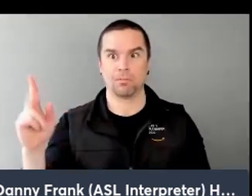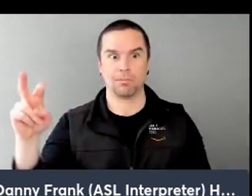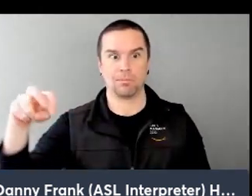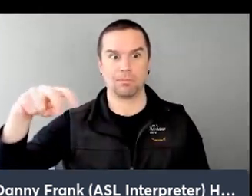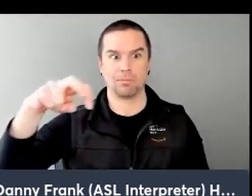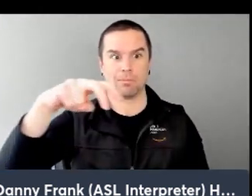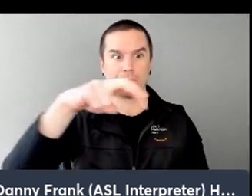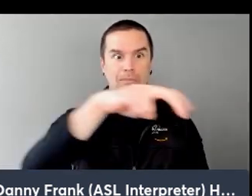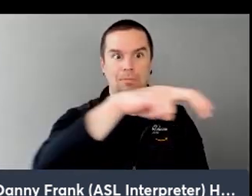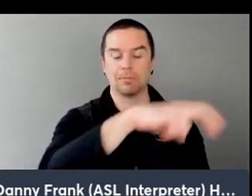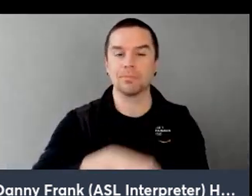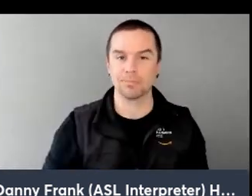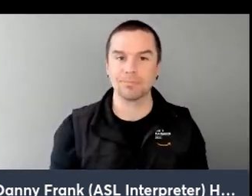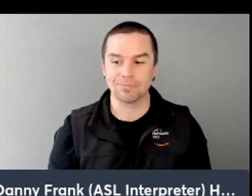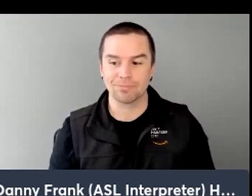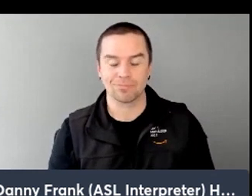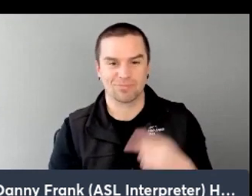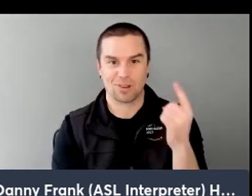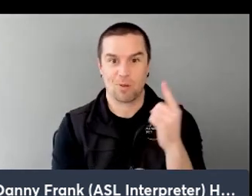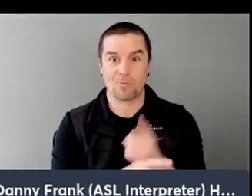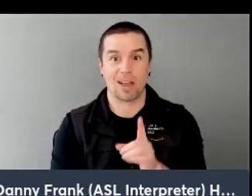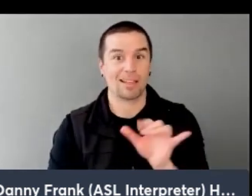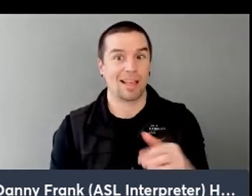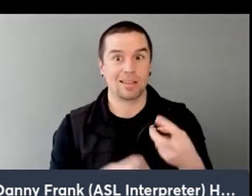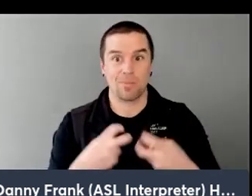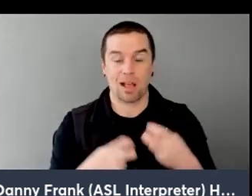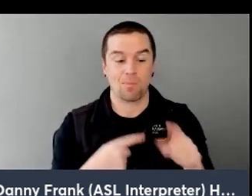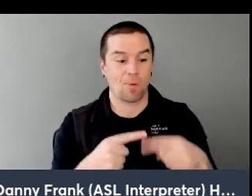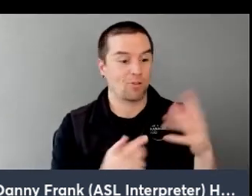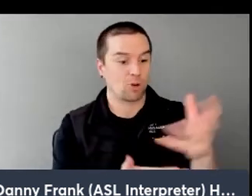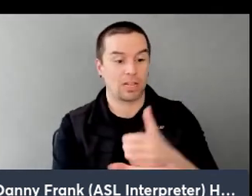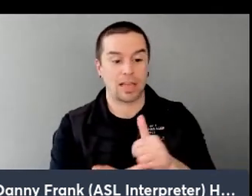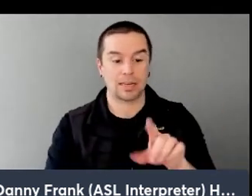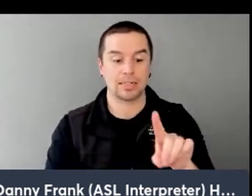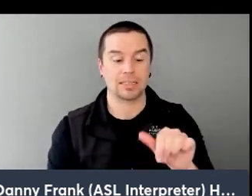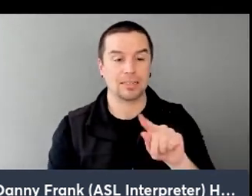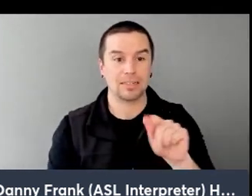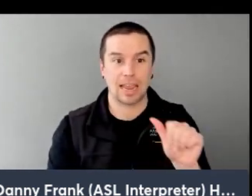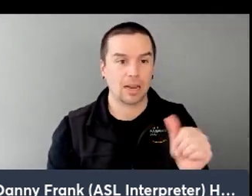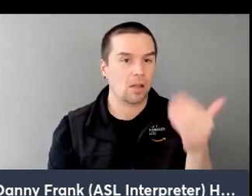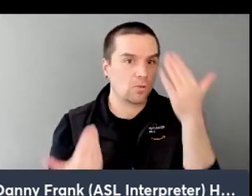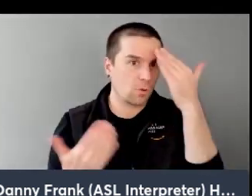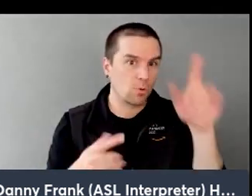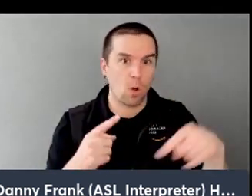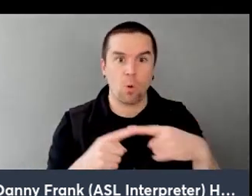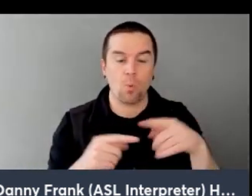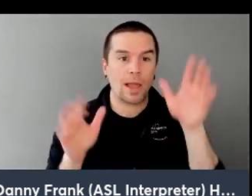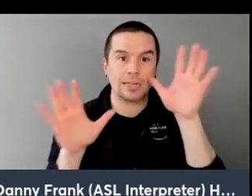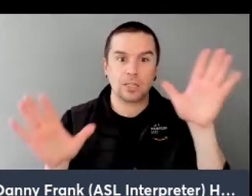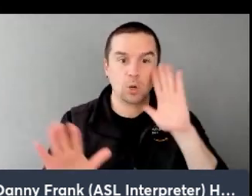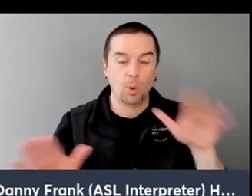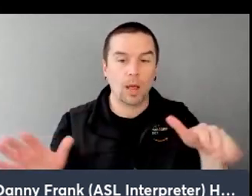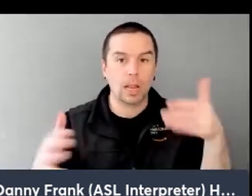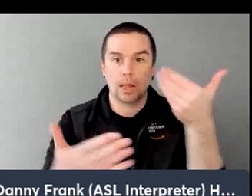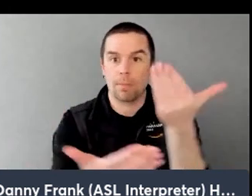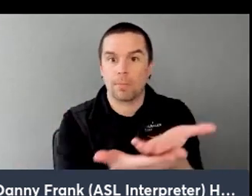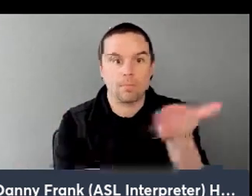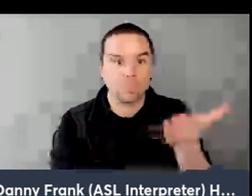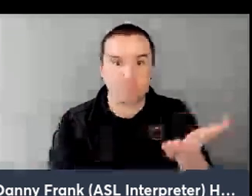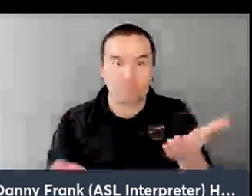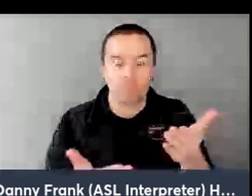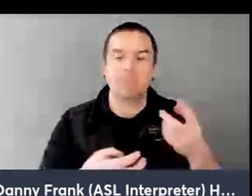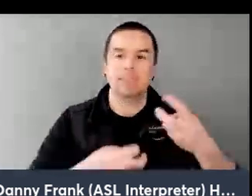that's a challenge when collecting those data sets, right? You don't know when a deer is going to appear. So it's difficult to go out and collect that